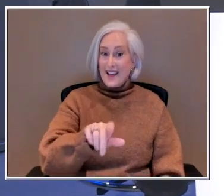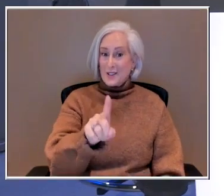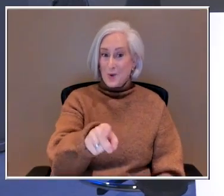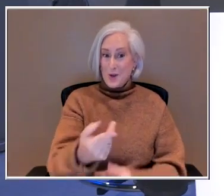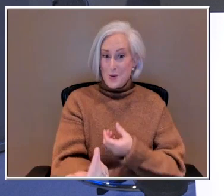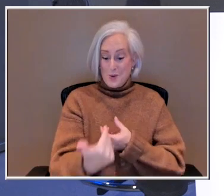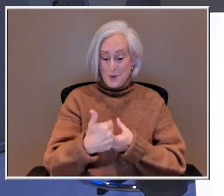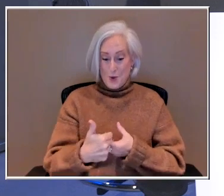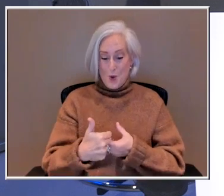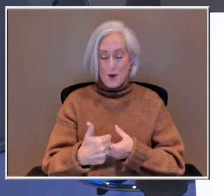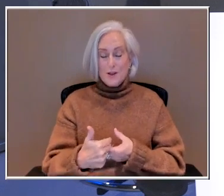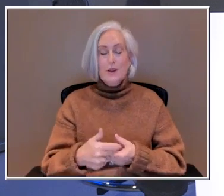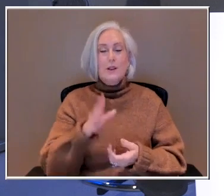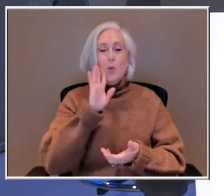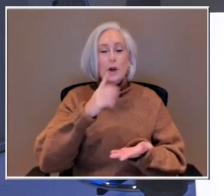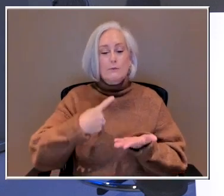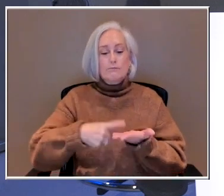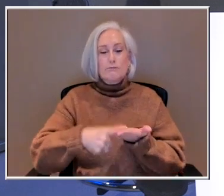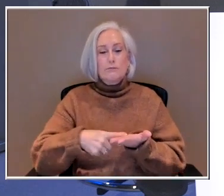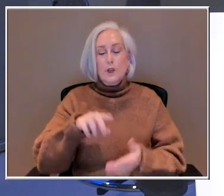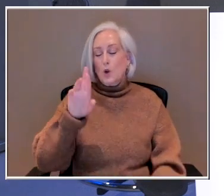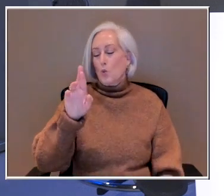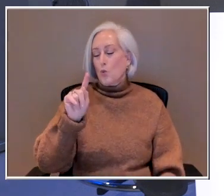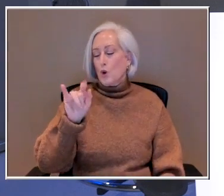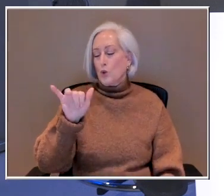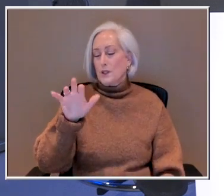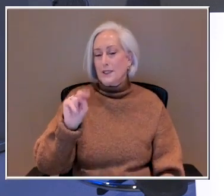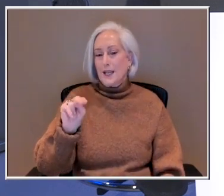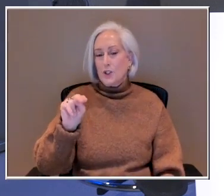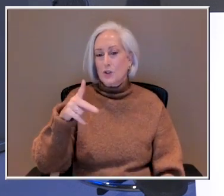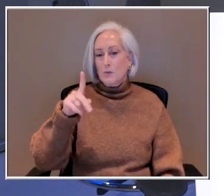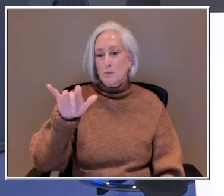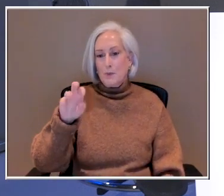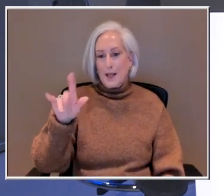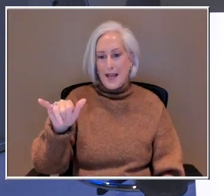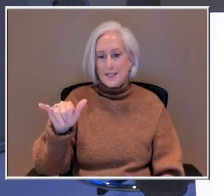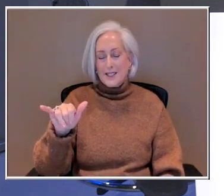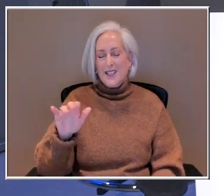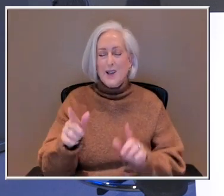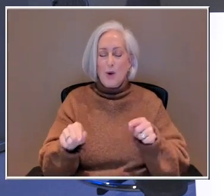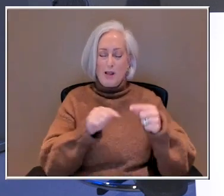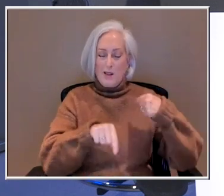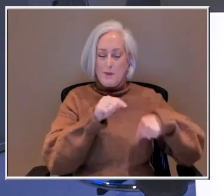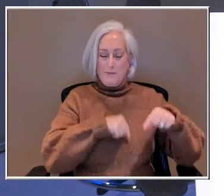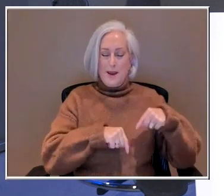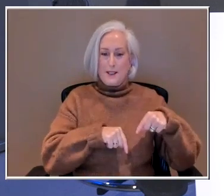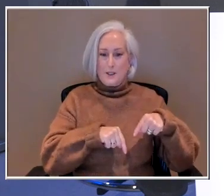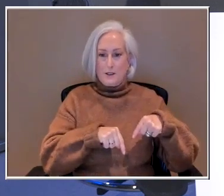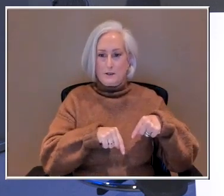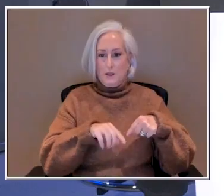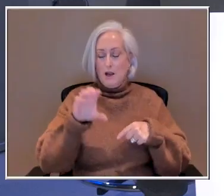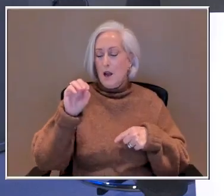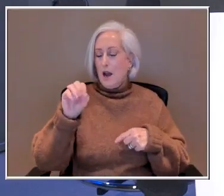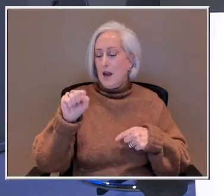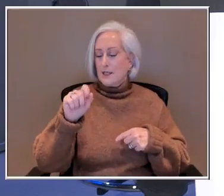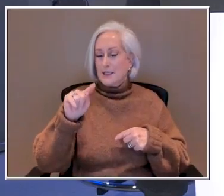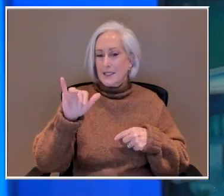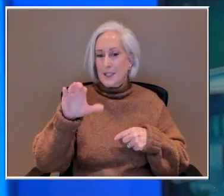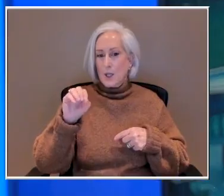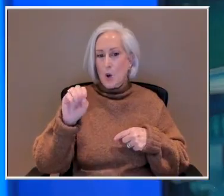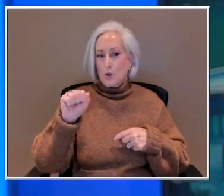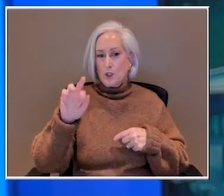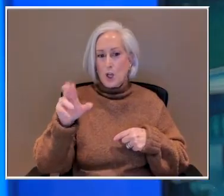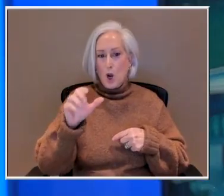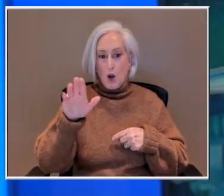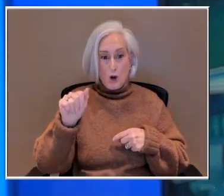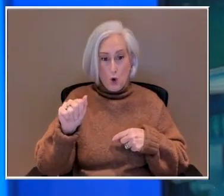rotation-plasty, but first, just explain what osteosarcoma is. It's a bone cancer, but is this pretty rare? So osteosarcoma is a